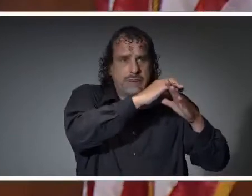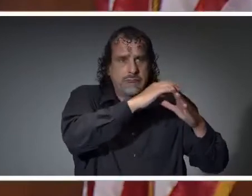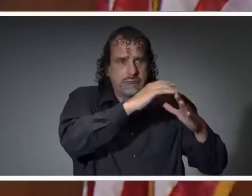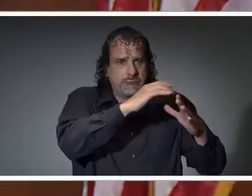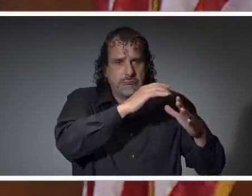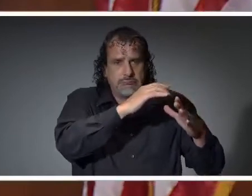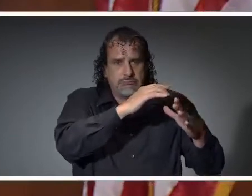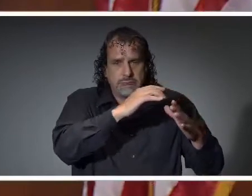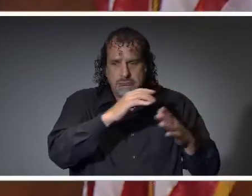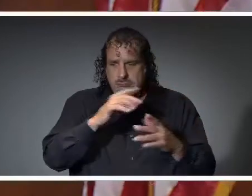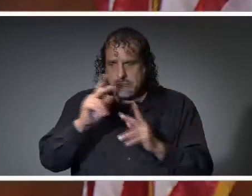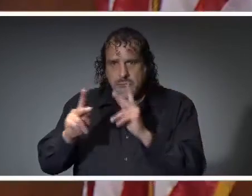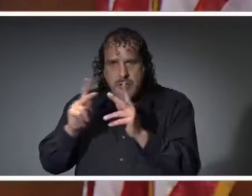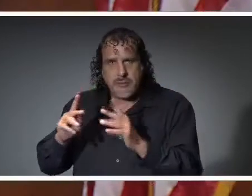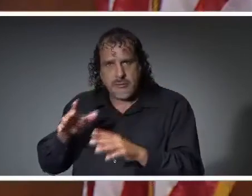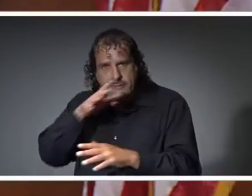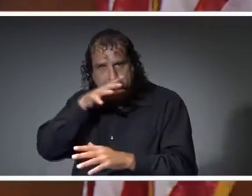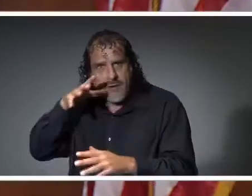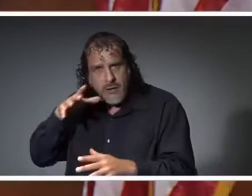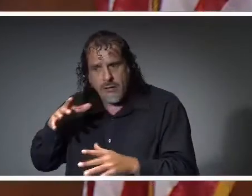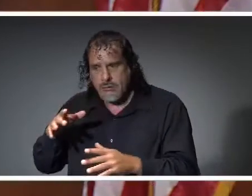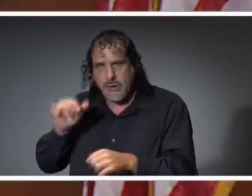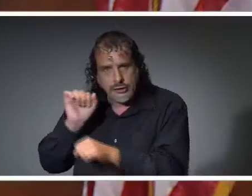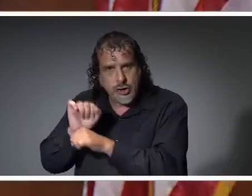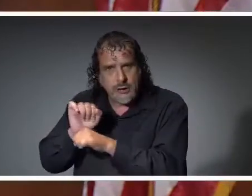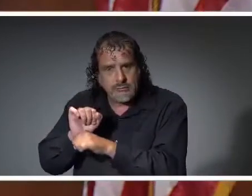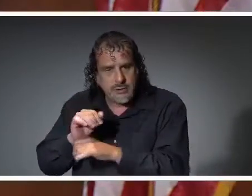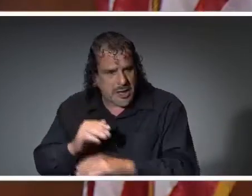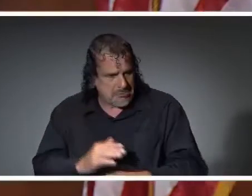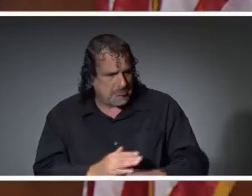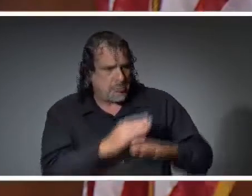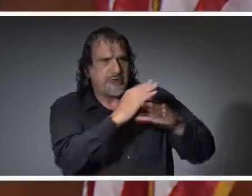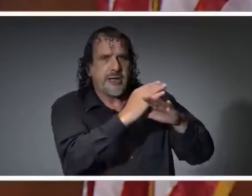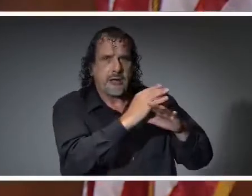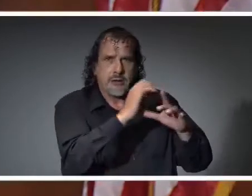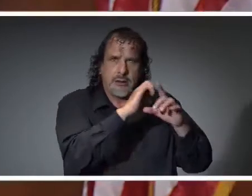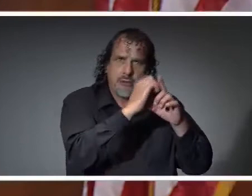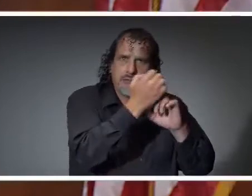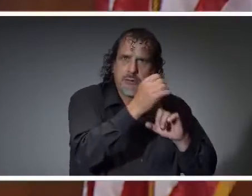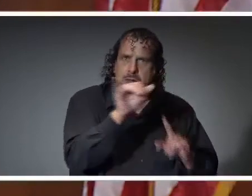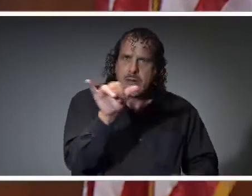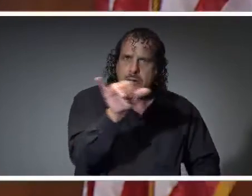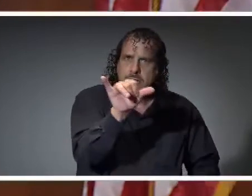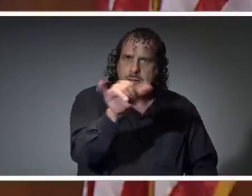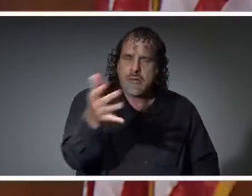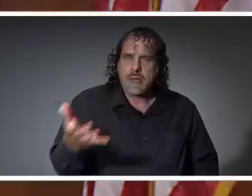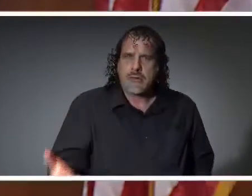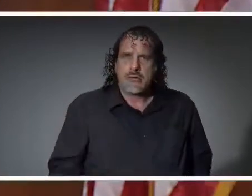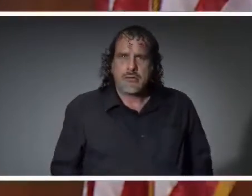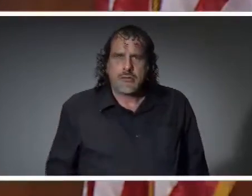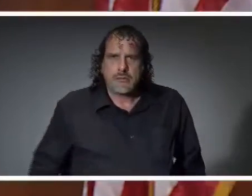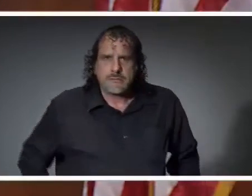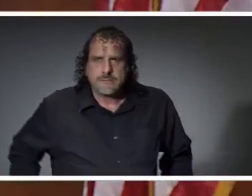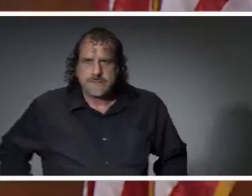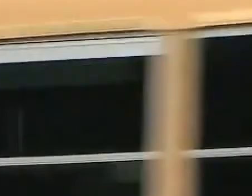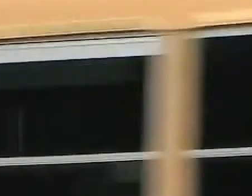and livelihoods of Mississippians while at the same time working to address any concerns they may have.